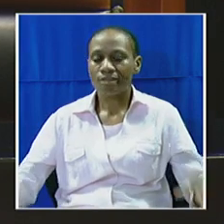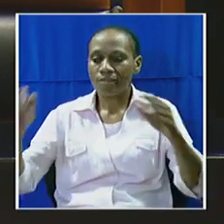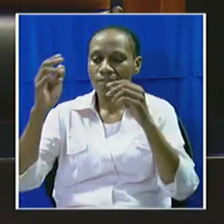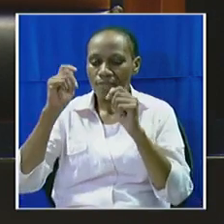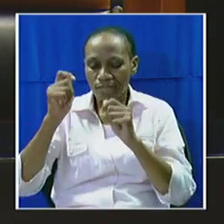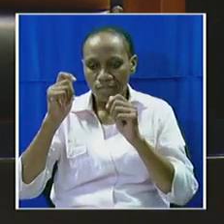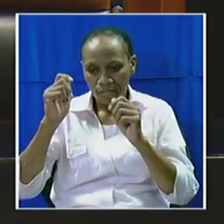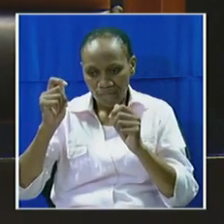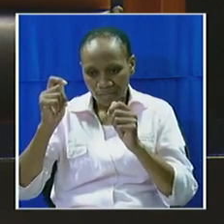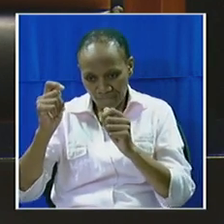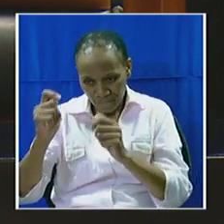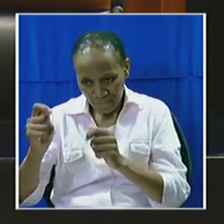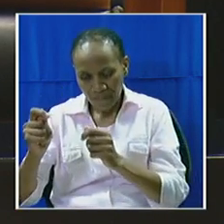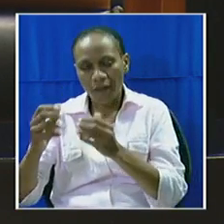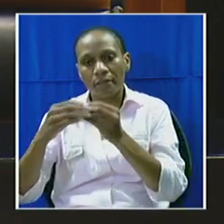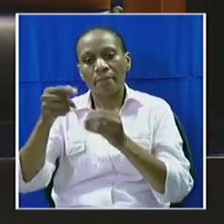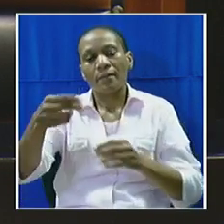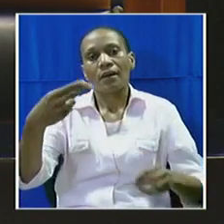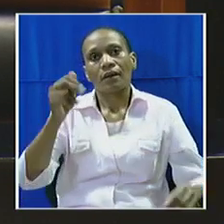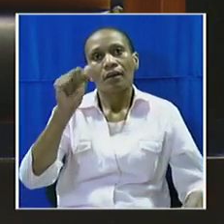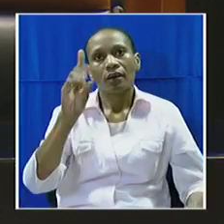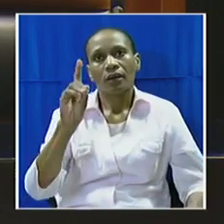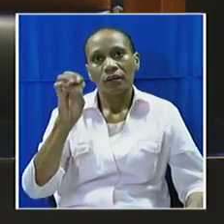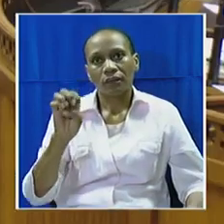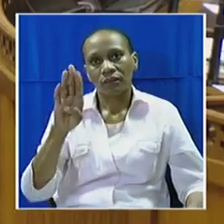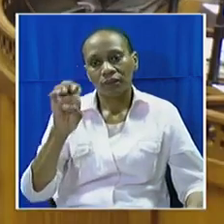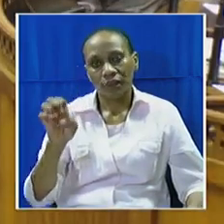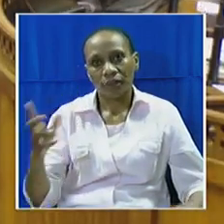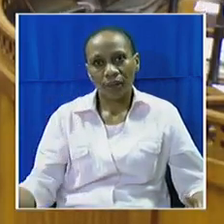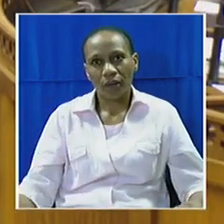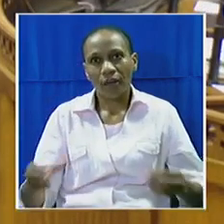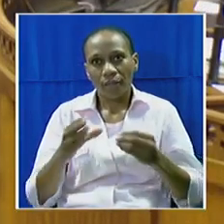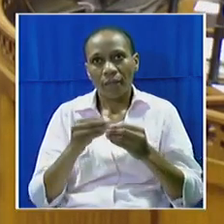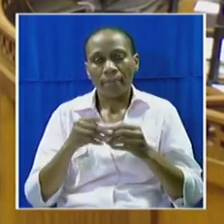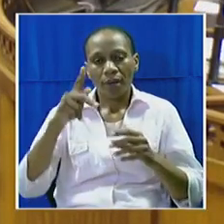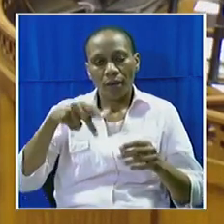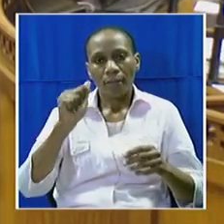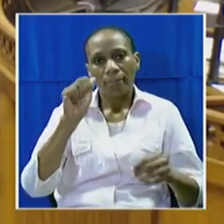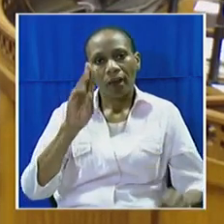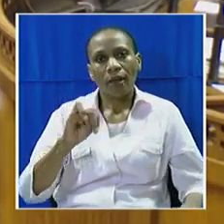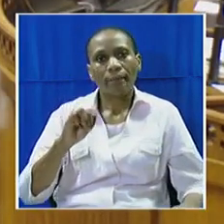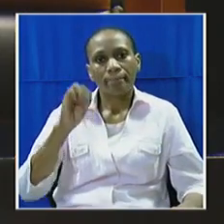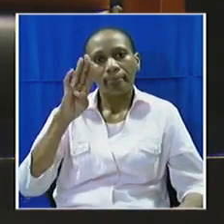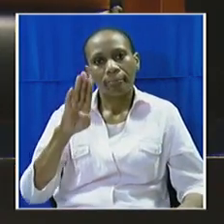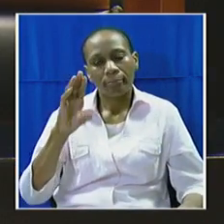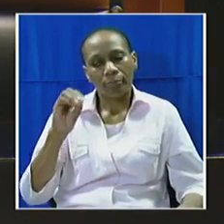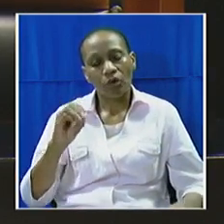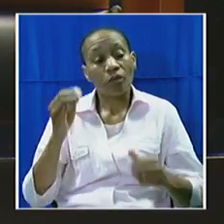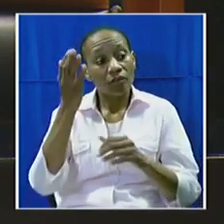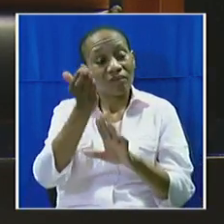Honorable Hadebe, there was a request from Honorable Papo whether you would take a